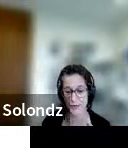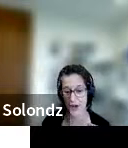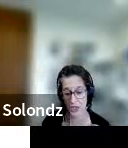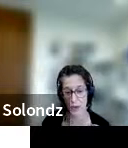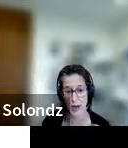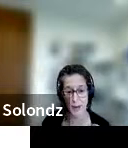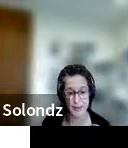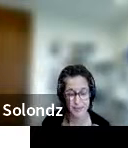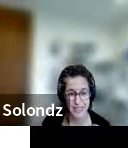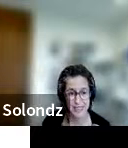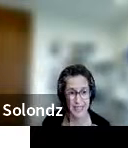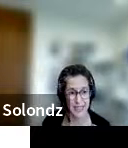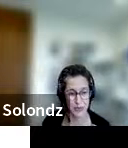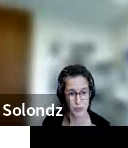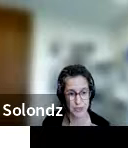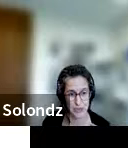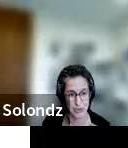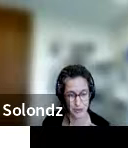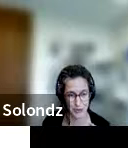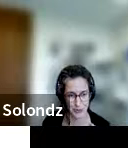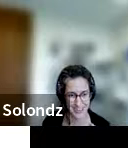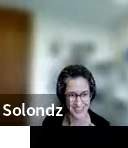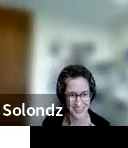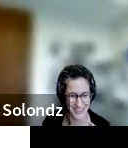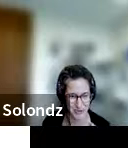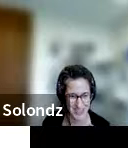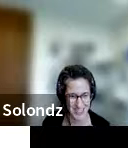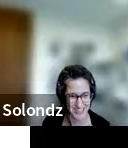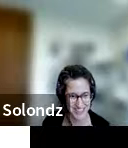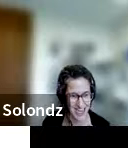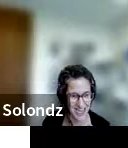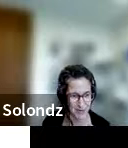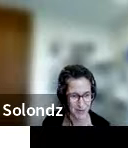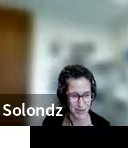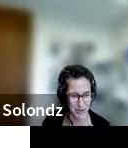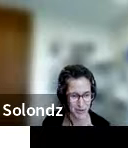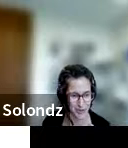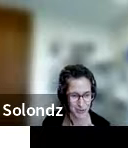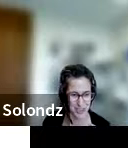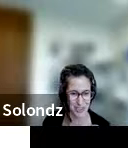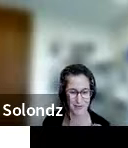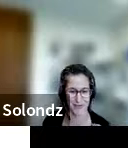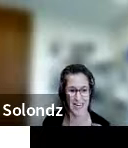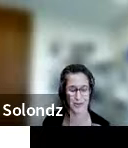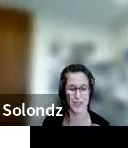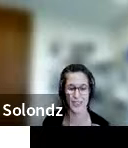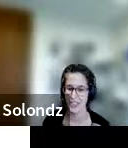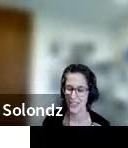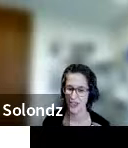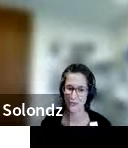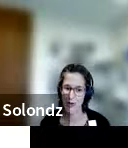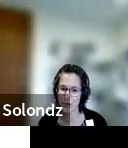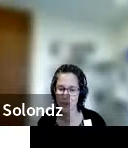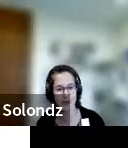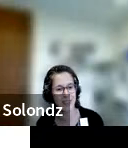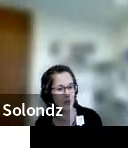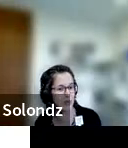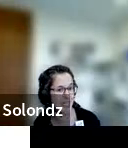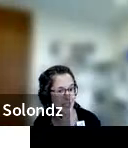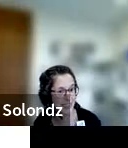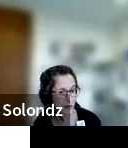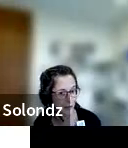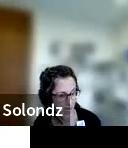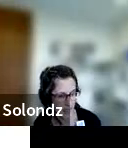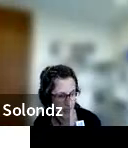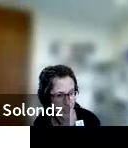quality improvement follow-up. And real quick, because I know we're running out of time, I will show you what she found. She did phone